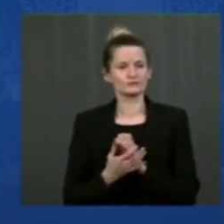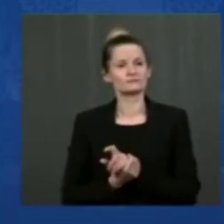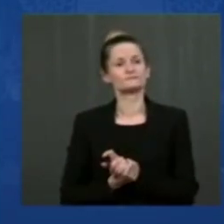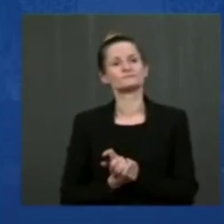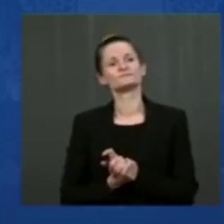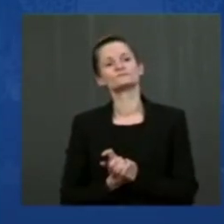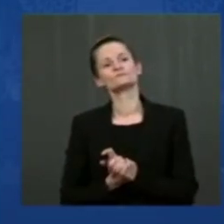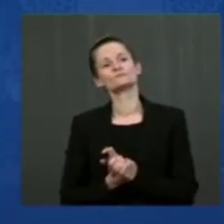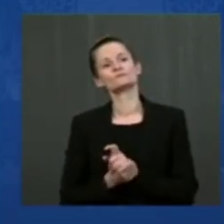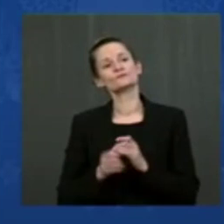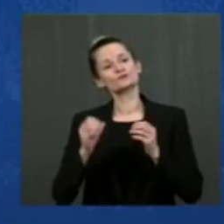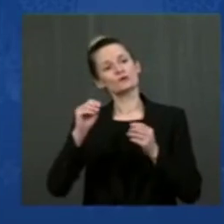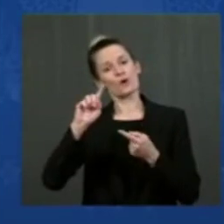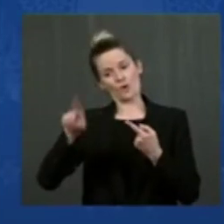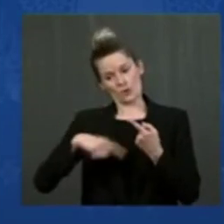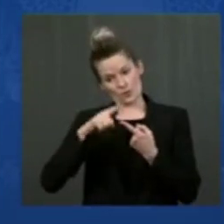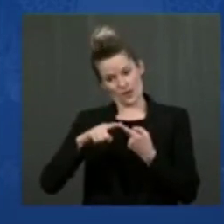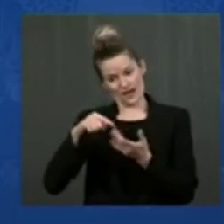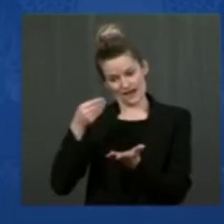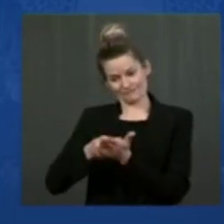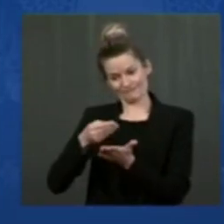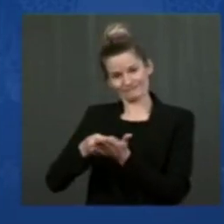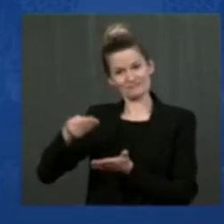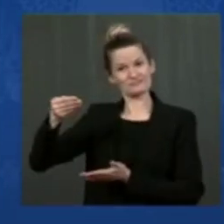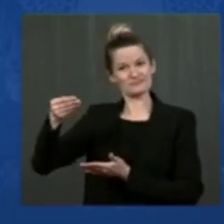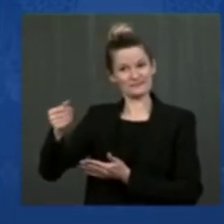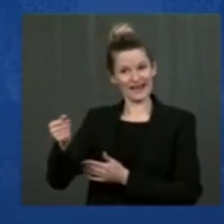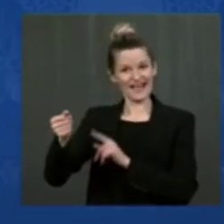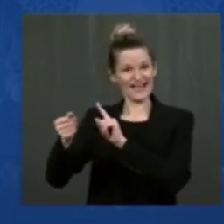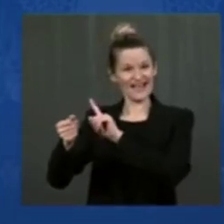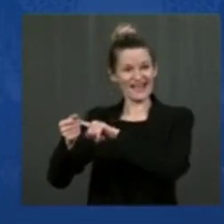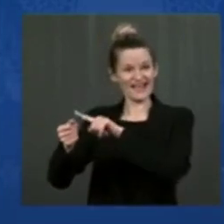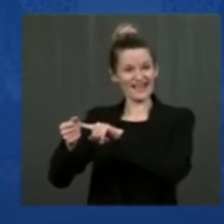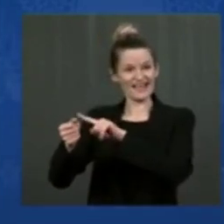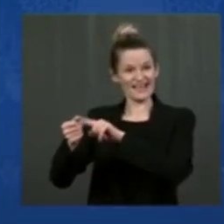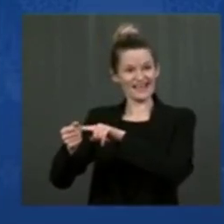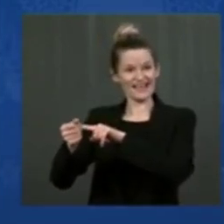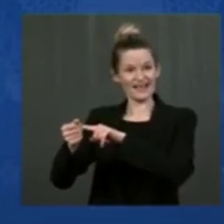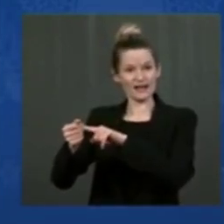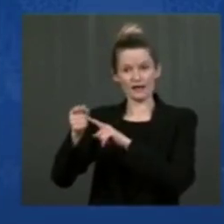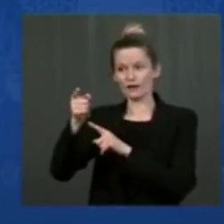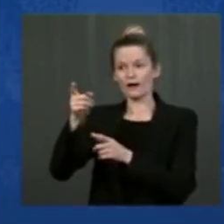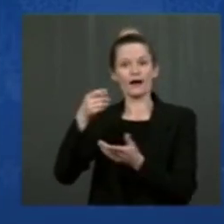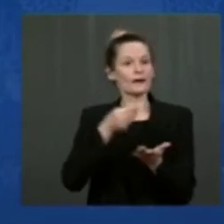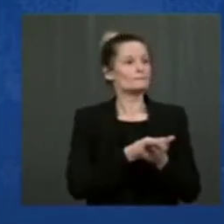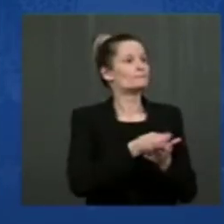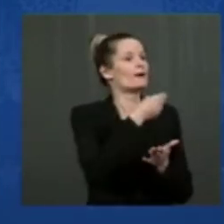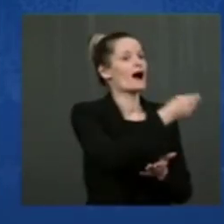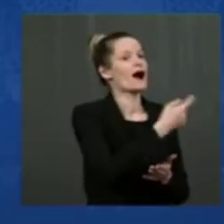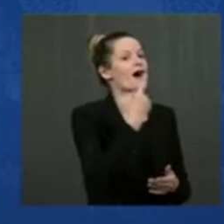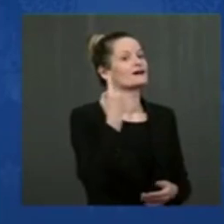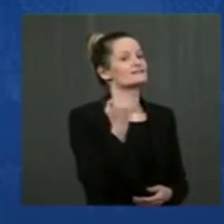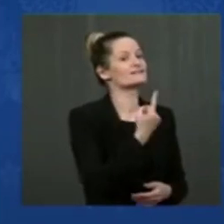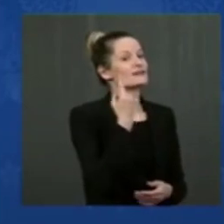buying American goods, made in America by American workers.